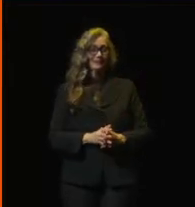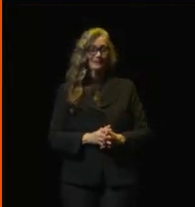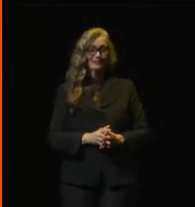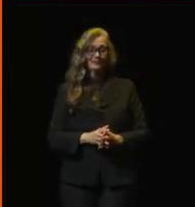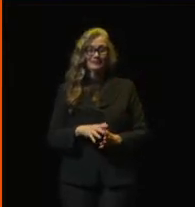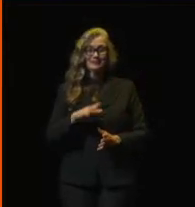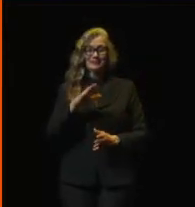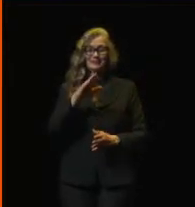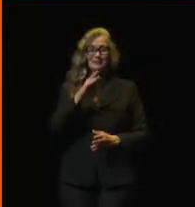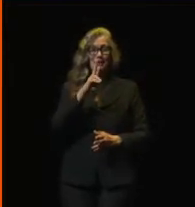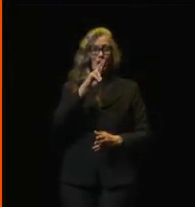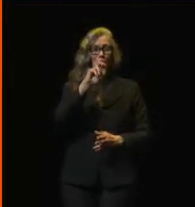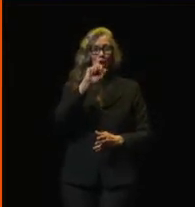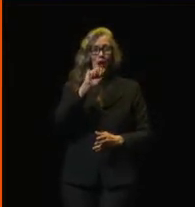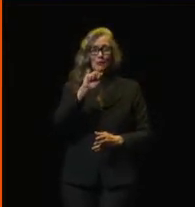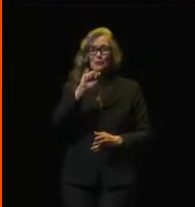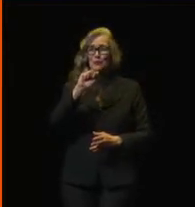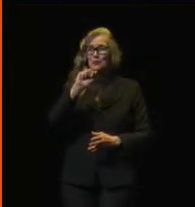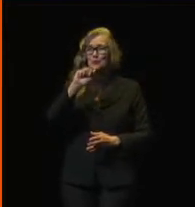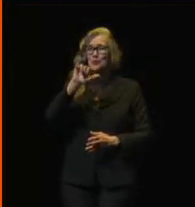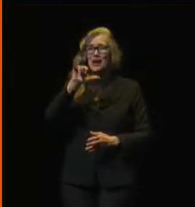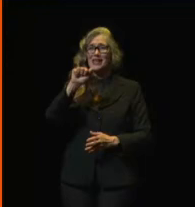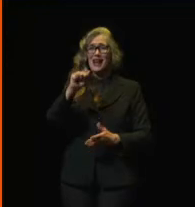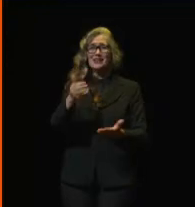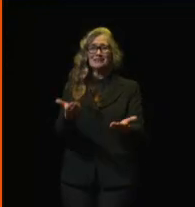Drea, can you please stand?